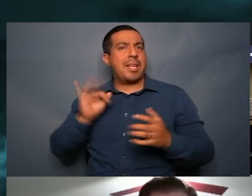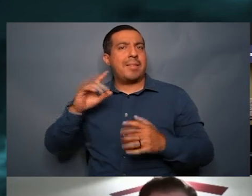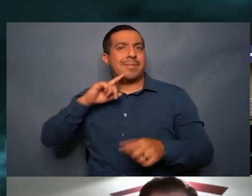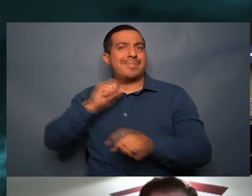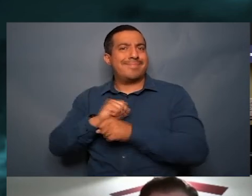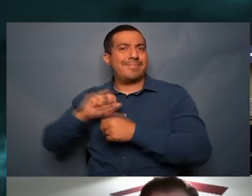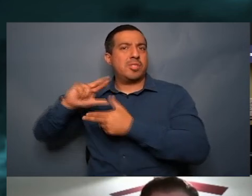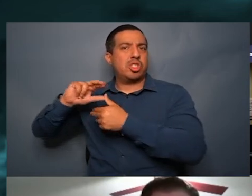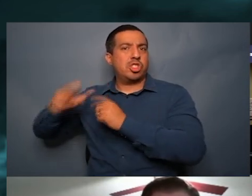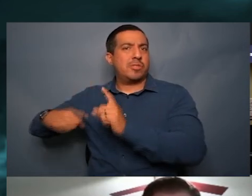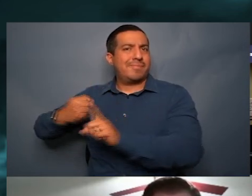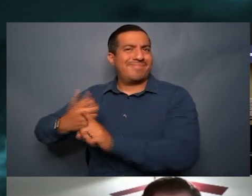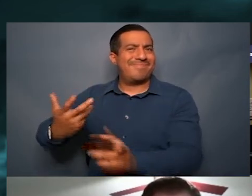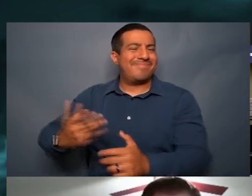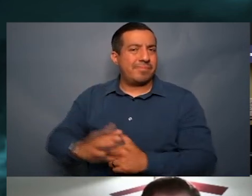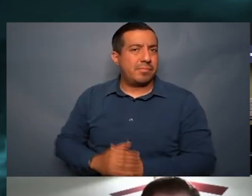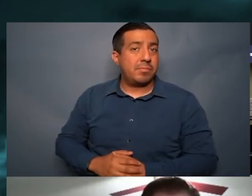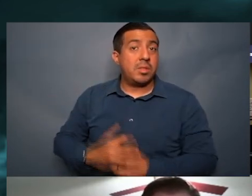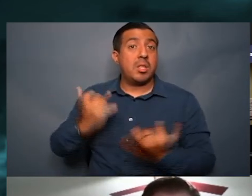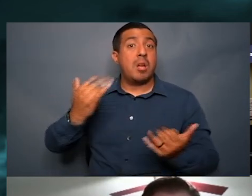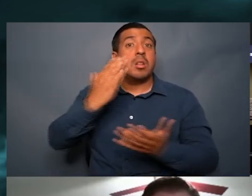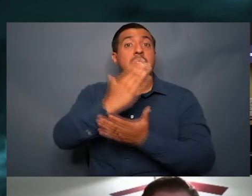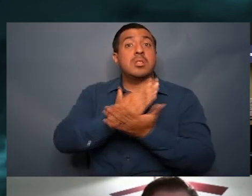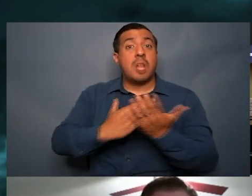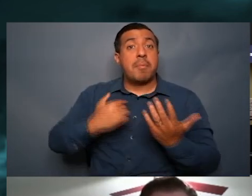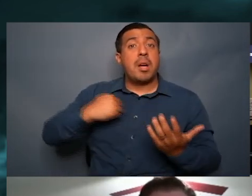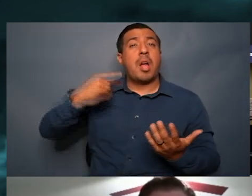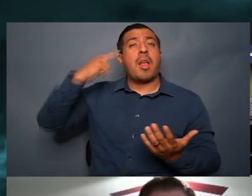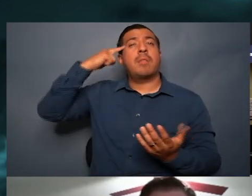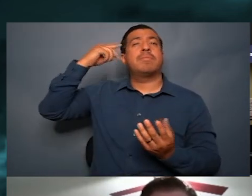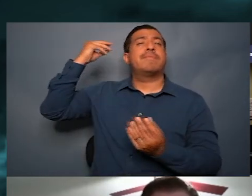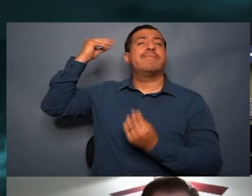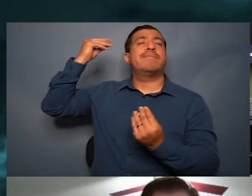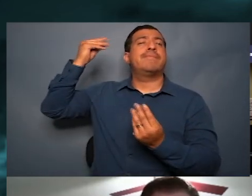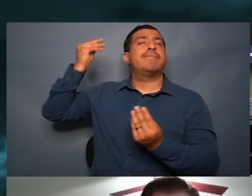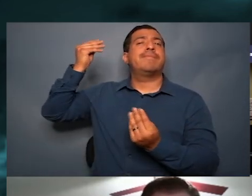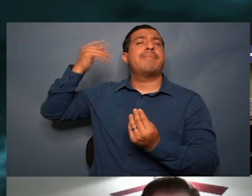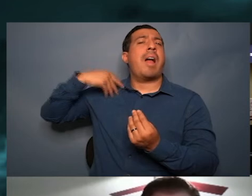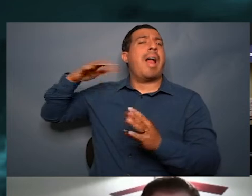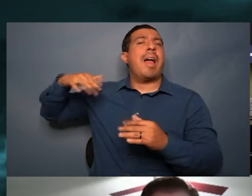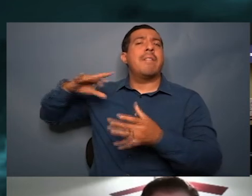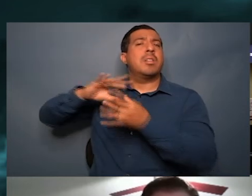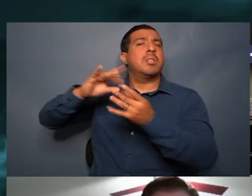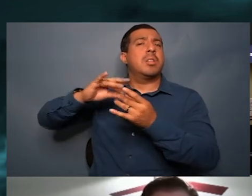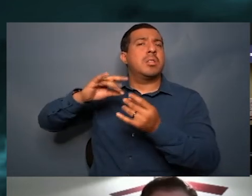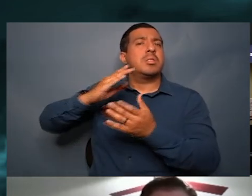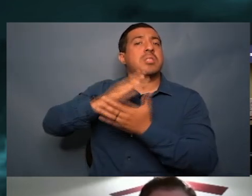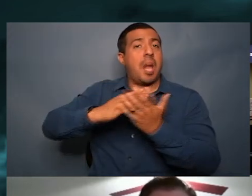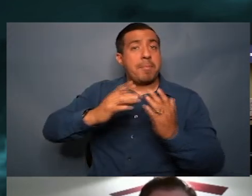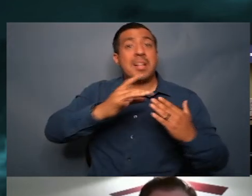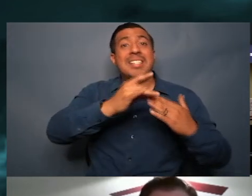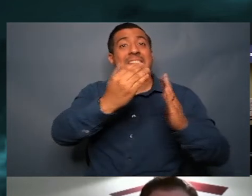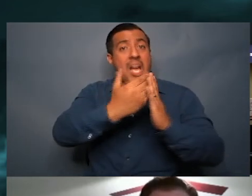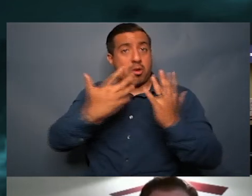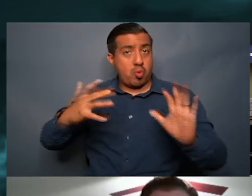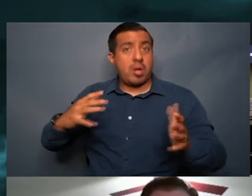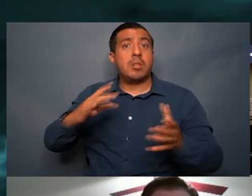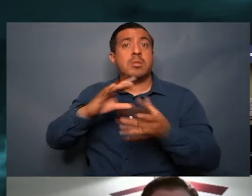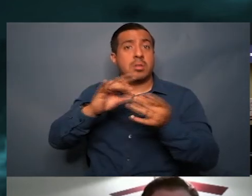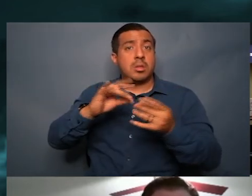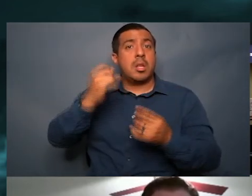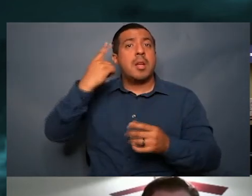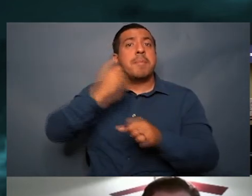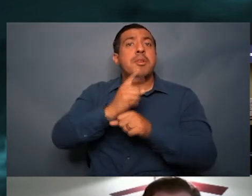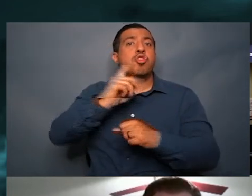a few things on my mind that we haven't quite talked about that I know we have, in some of our guides. But, make sure this time of year you